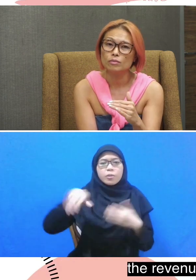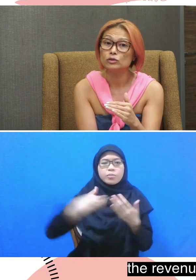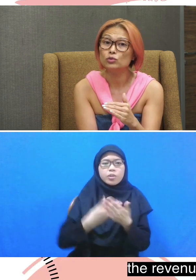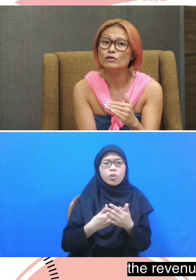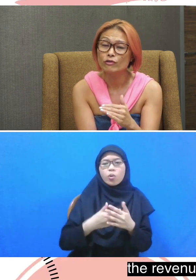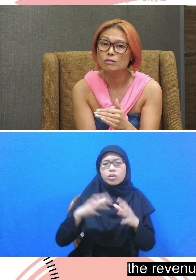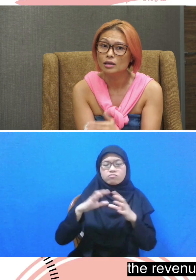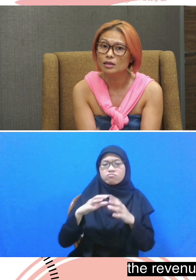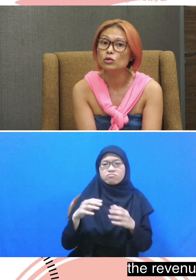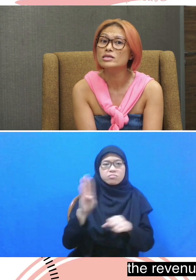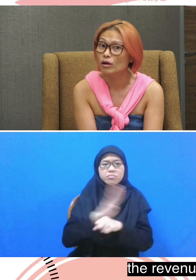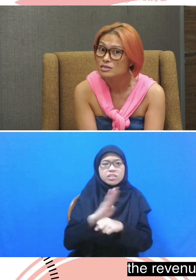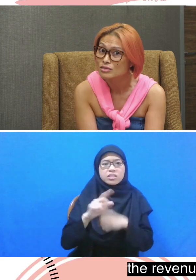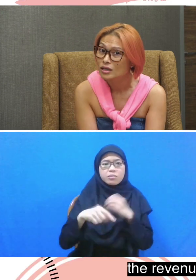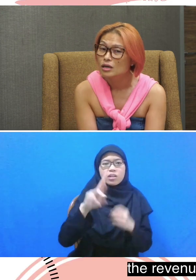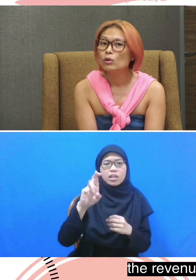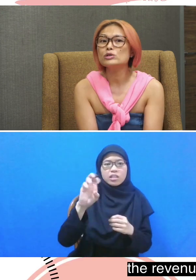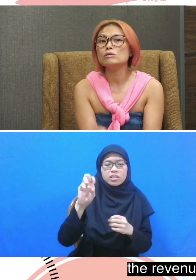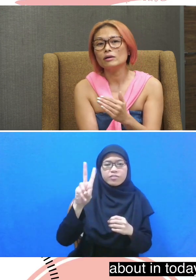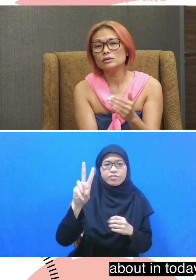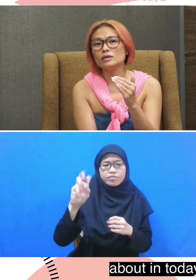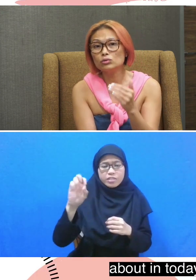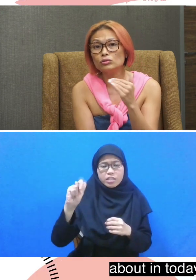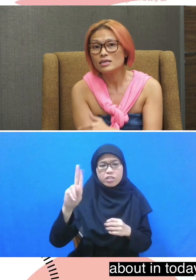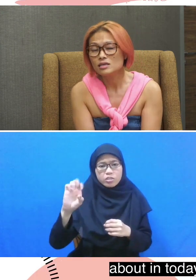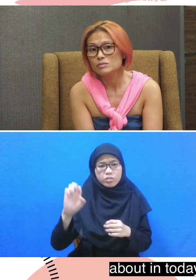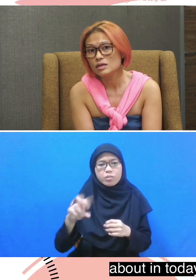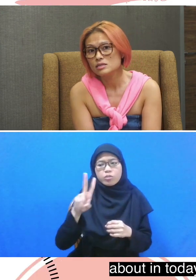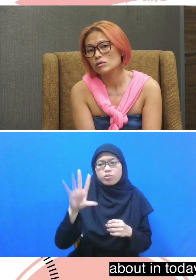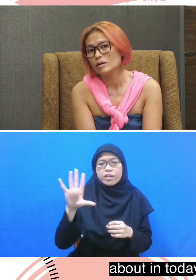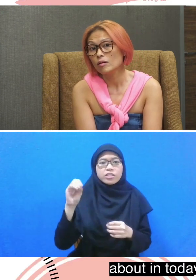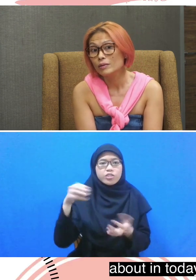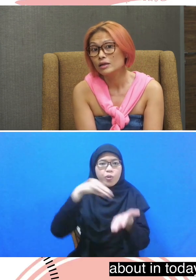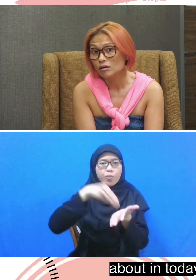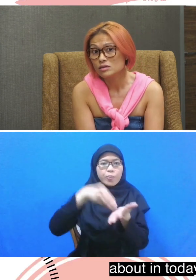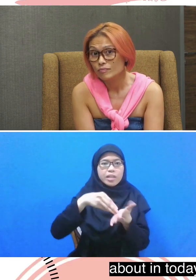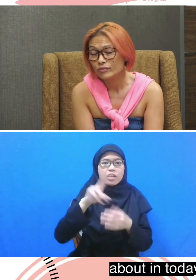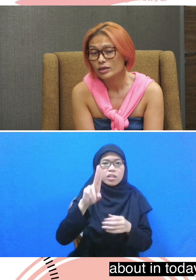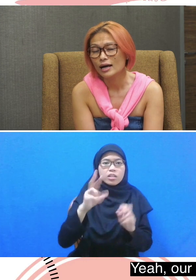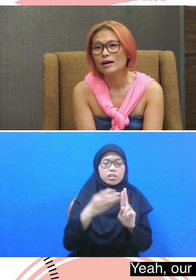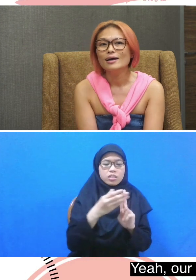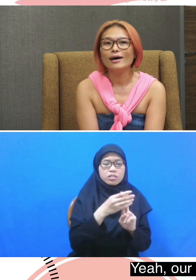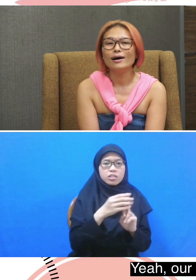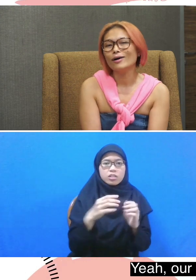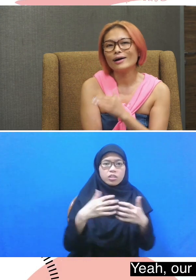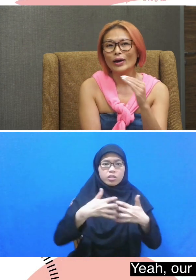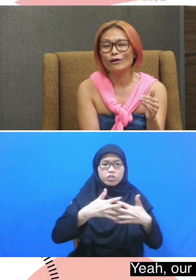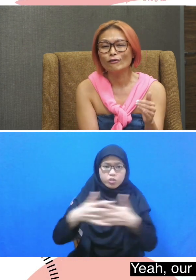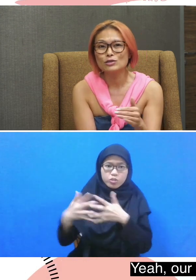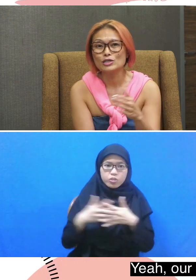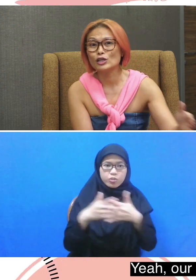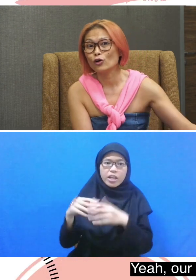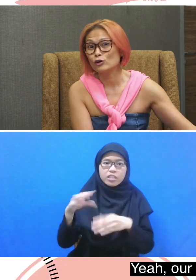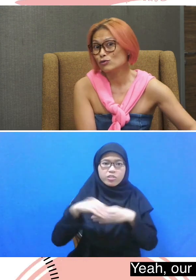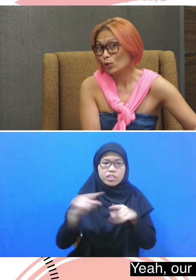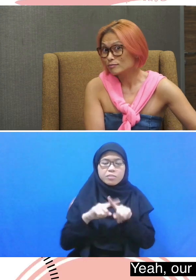was the revenue was about $250 million, which about in today's terms is going to be about $1 billion. Yeah, our head office